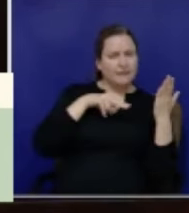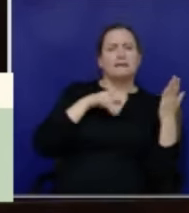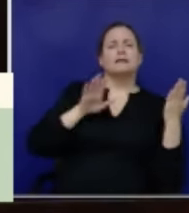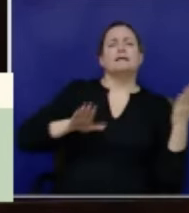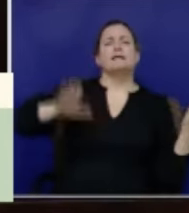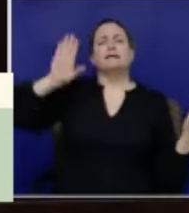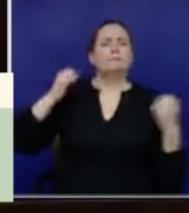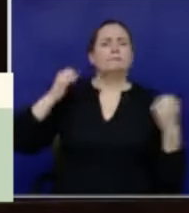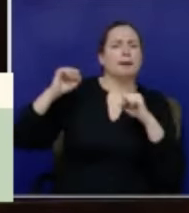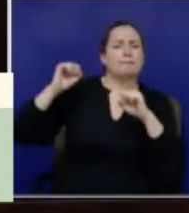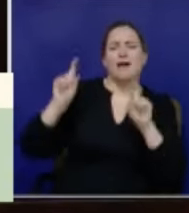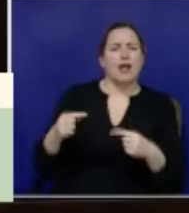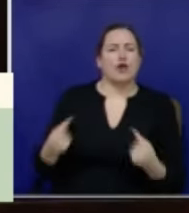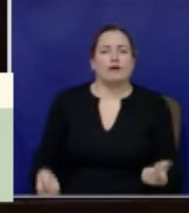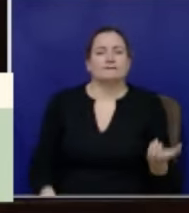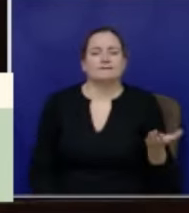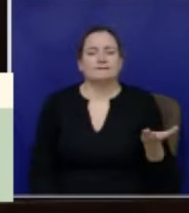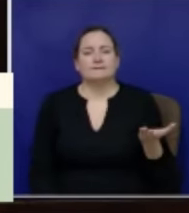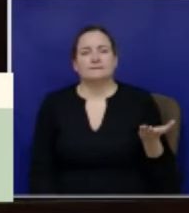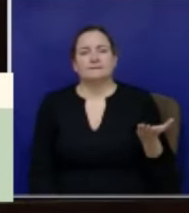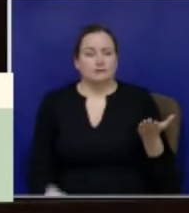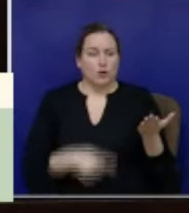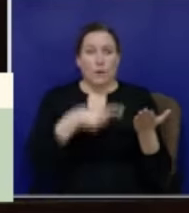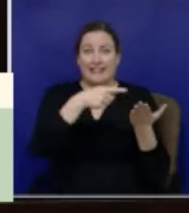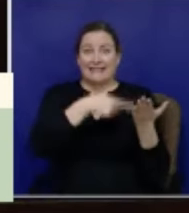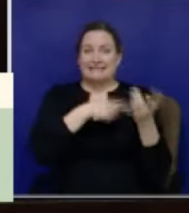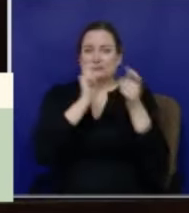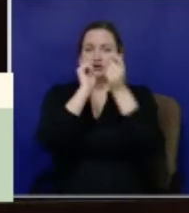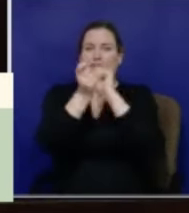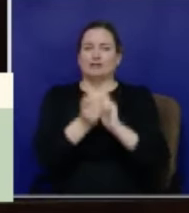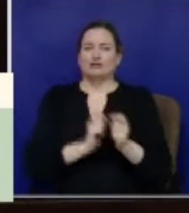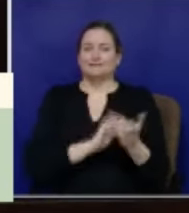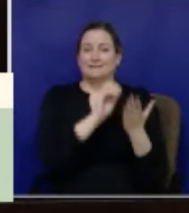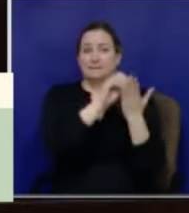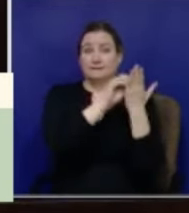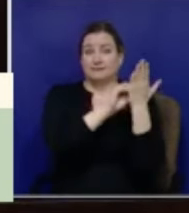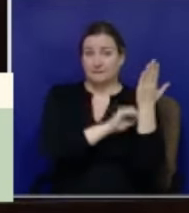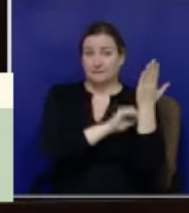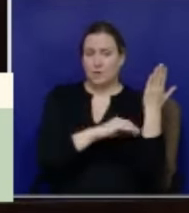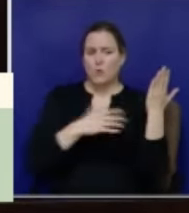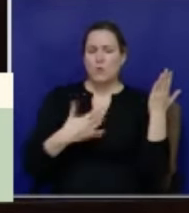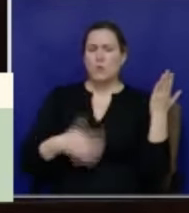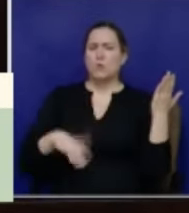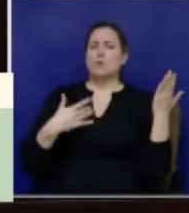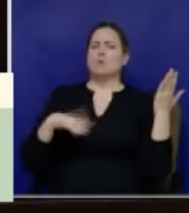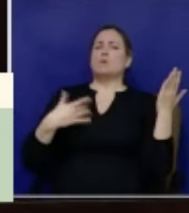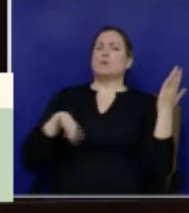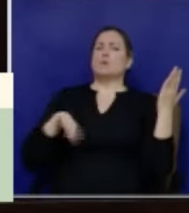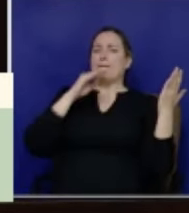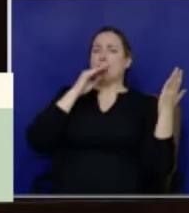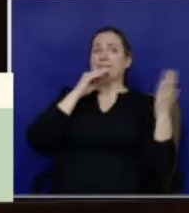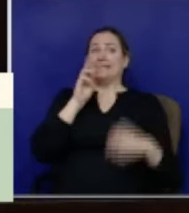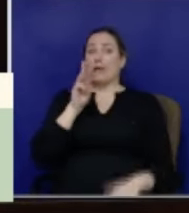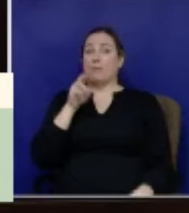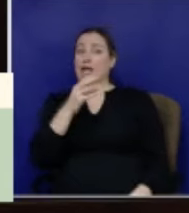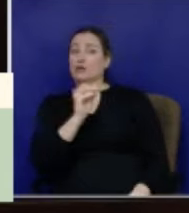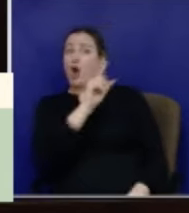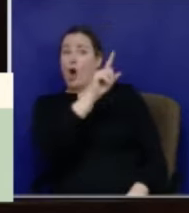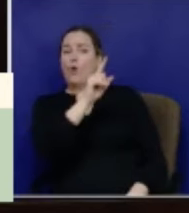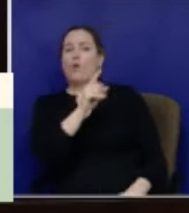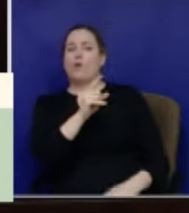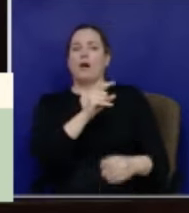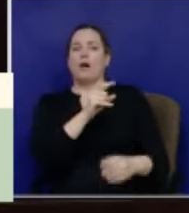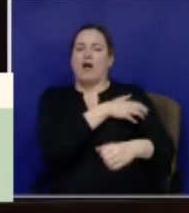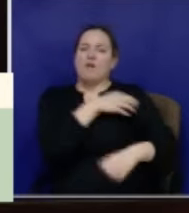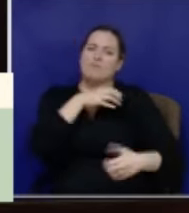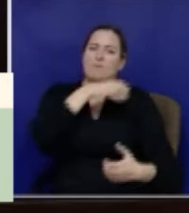oversight. These amendments give very wide powers to the World Health Organization, almost